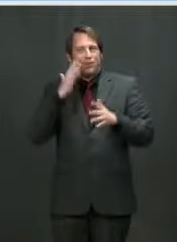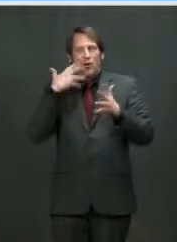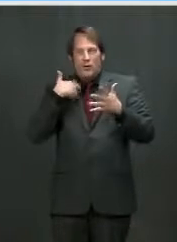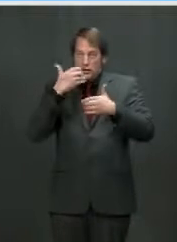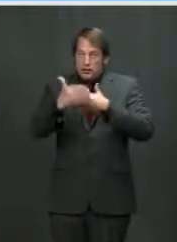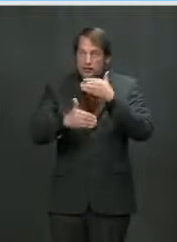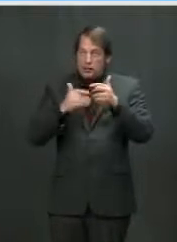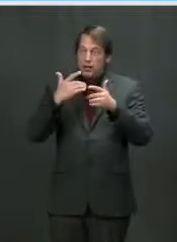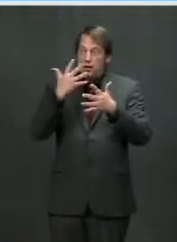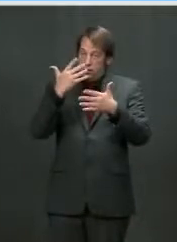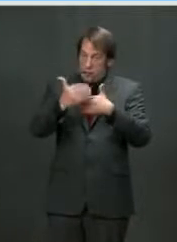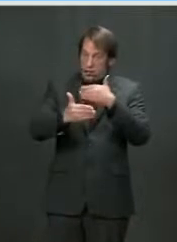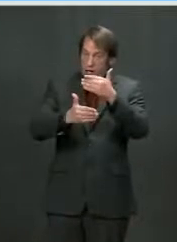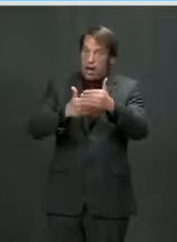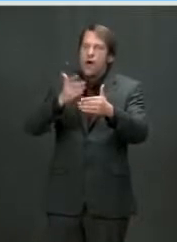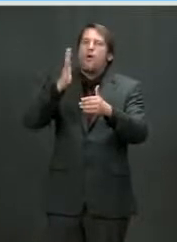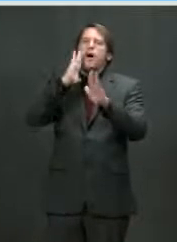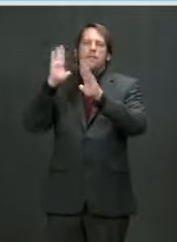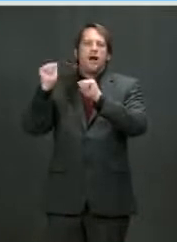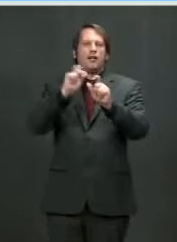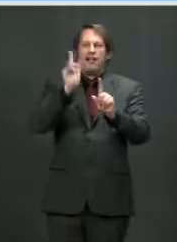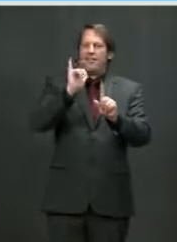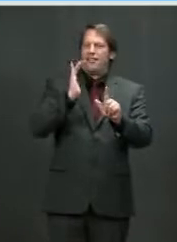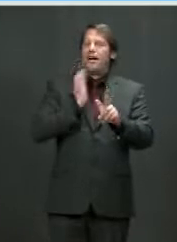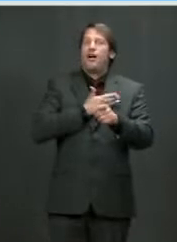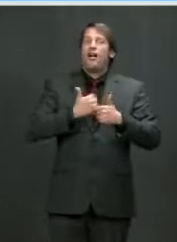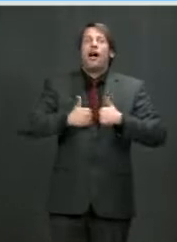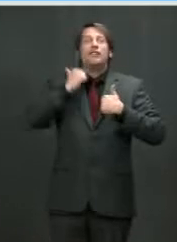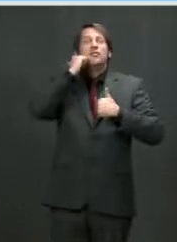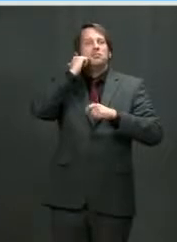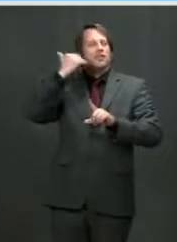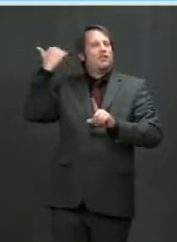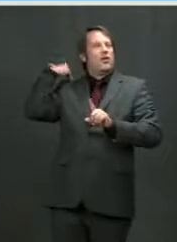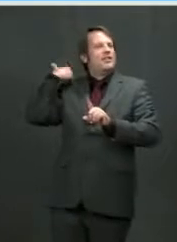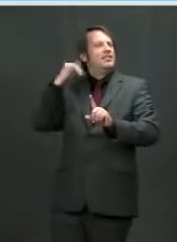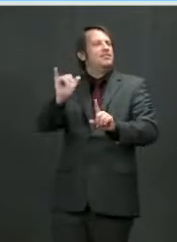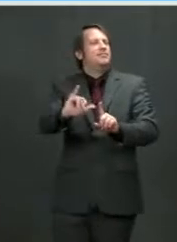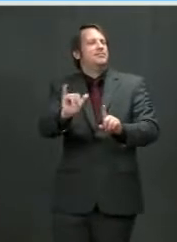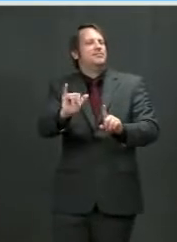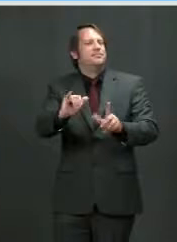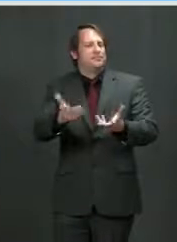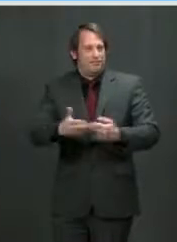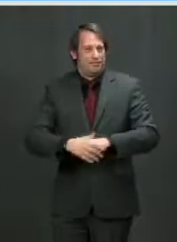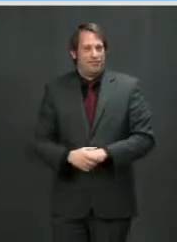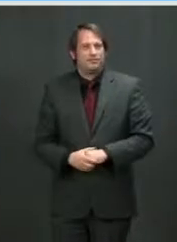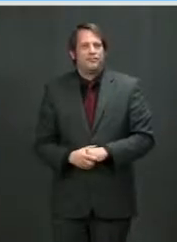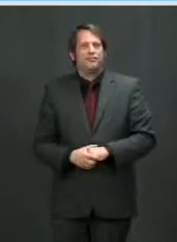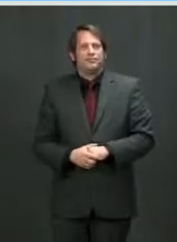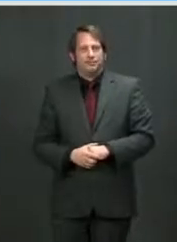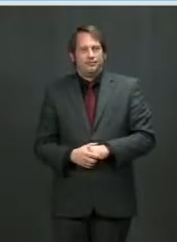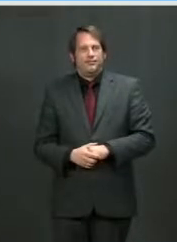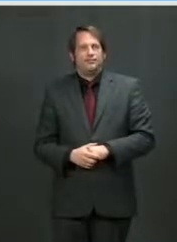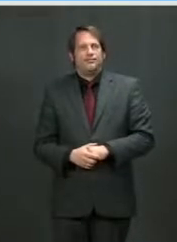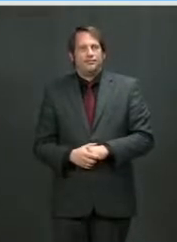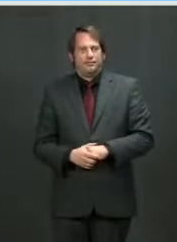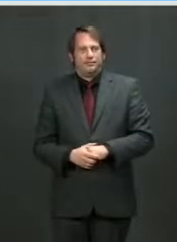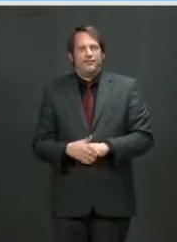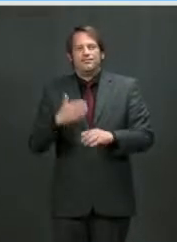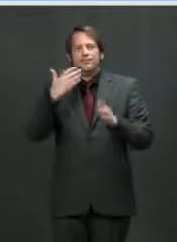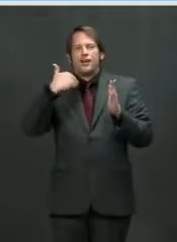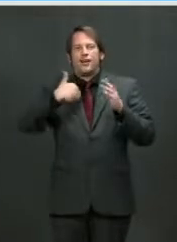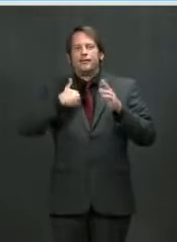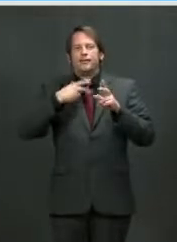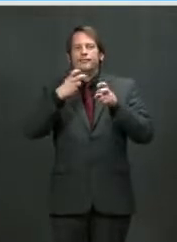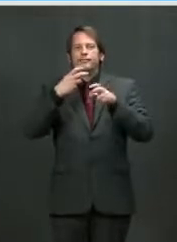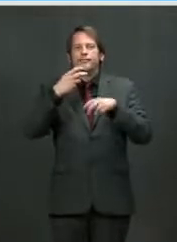began weeks ago with conversations around what I kind of refer to as the hugging guidance between grandparents and grandchildren